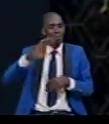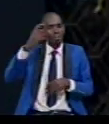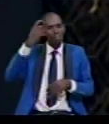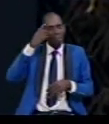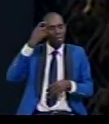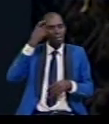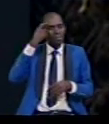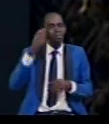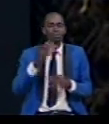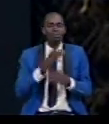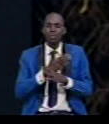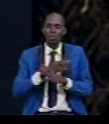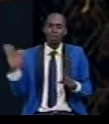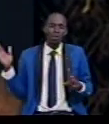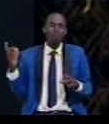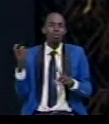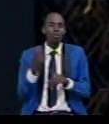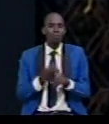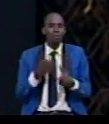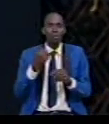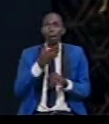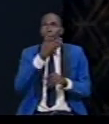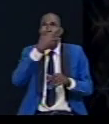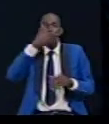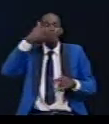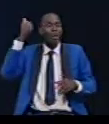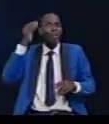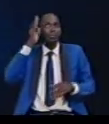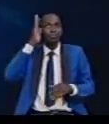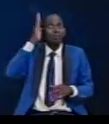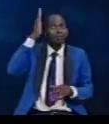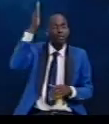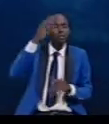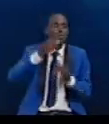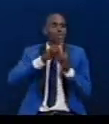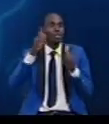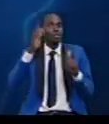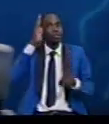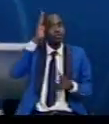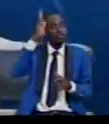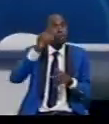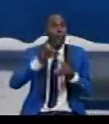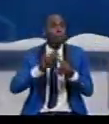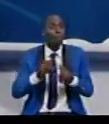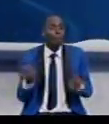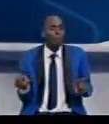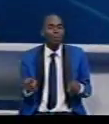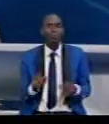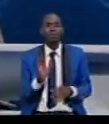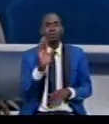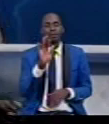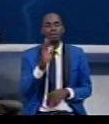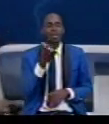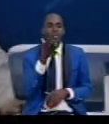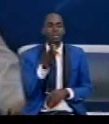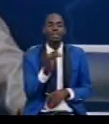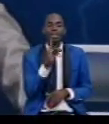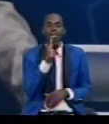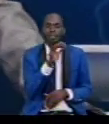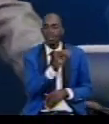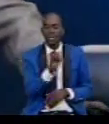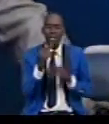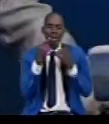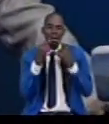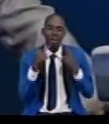a bright future, a great future. But there's the announced freedom